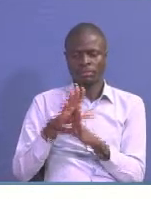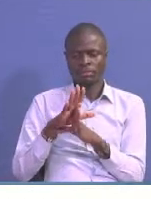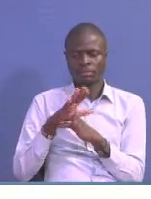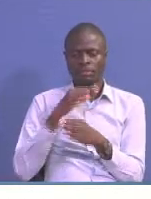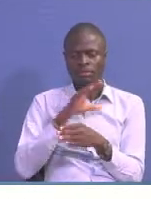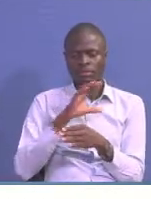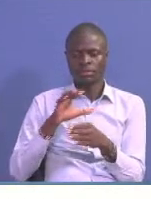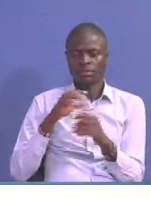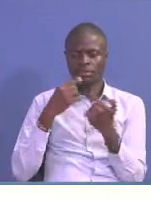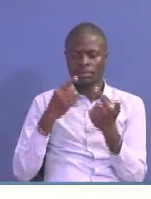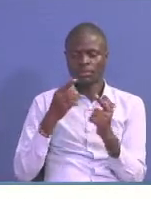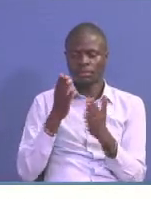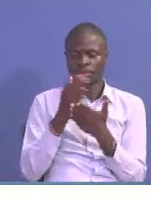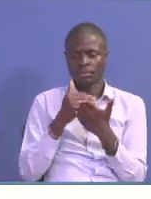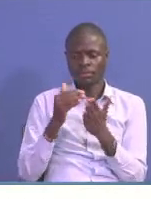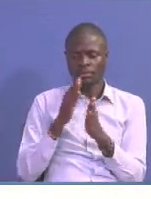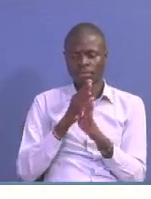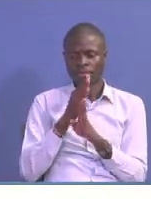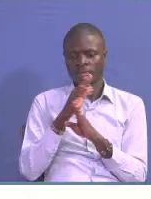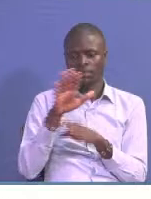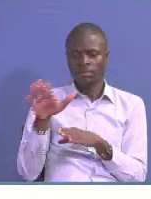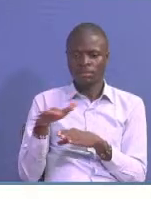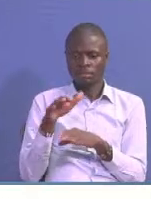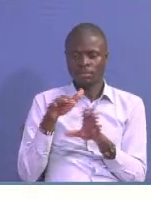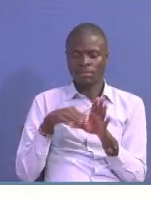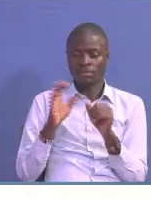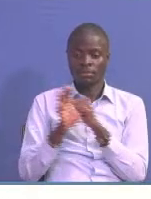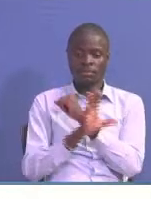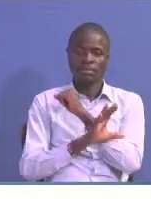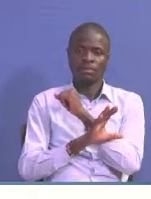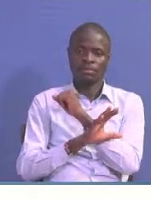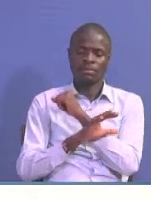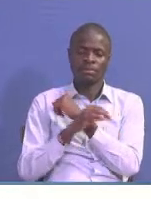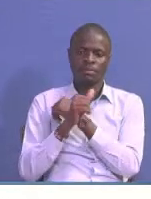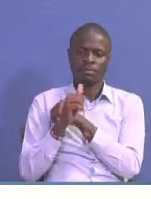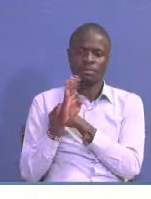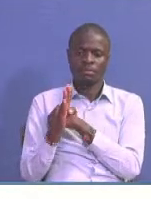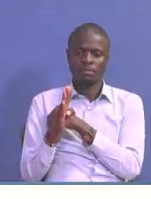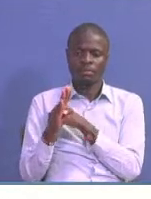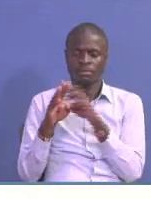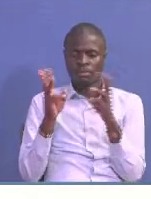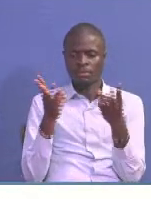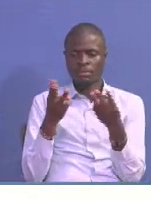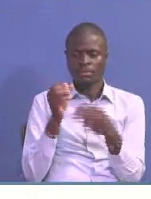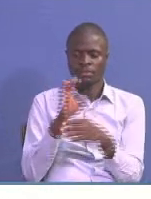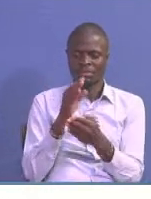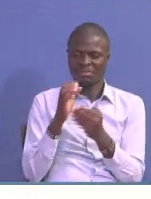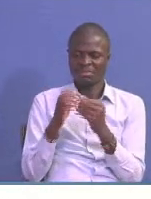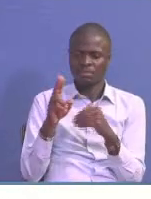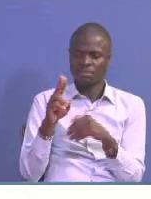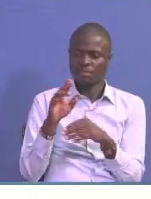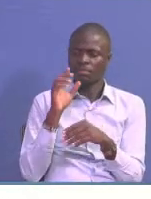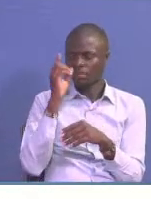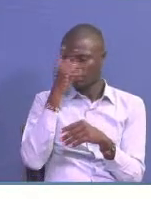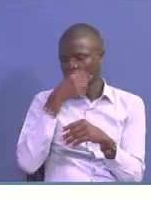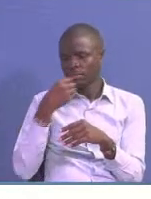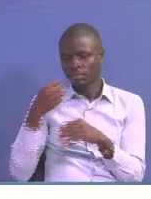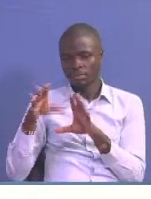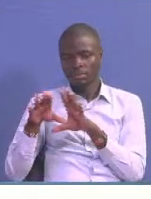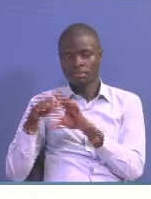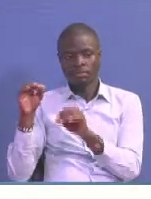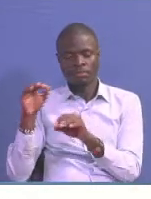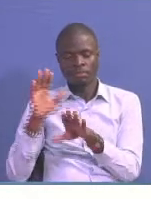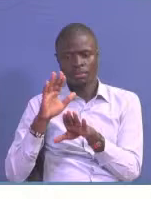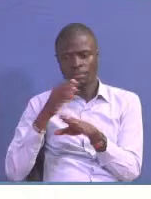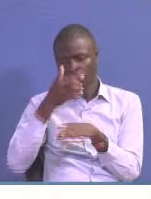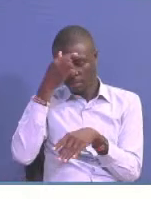has reiterated that some of the key areas in the country, and not just in the country but also in the world, might end up being phased out because of